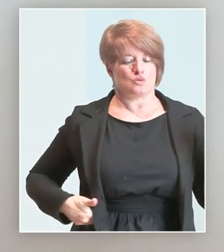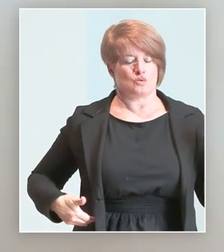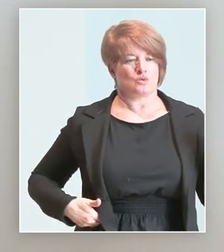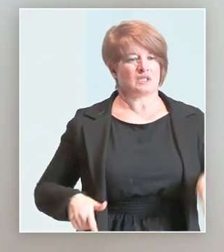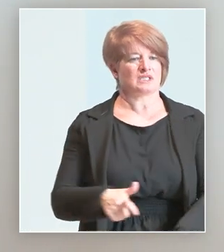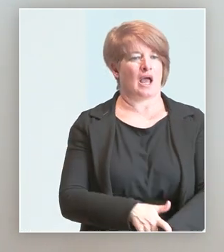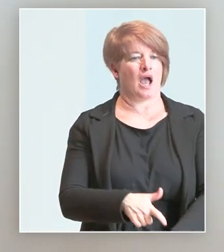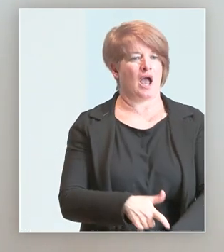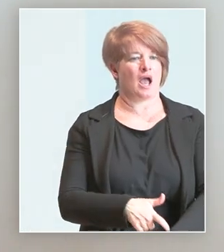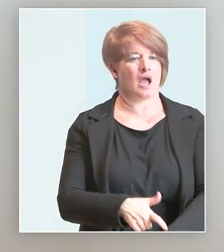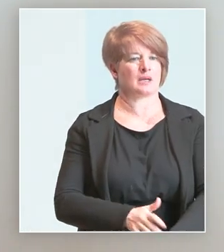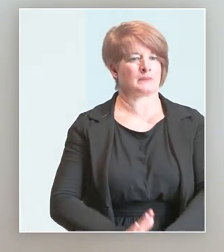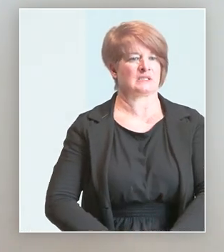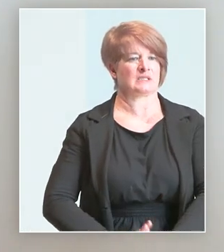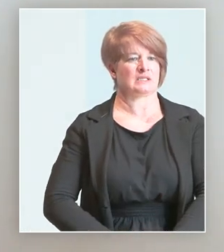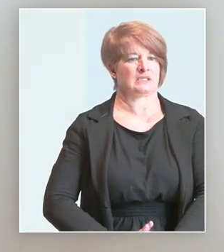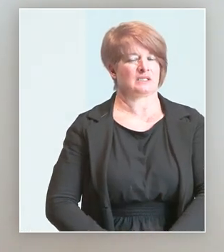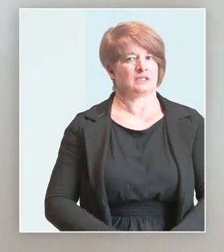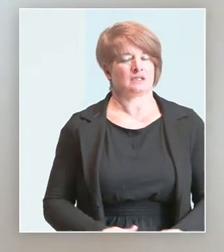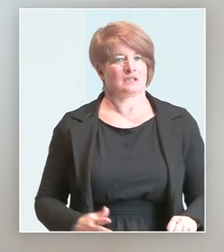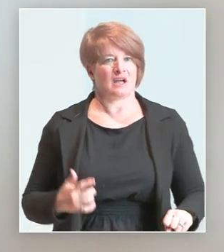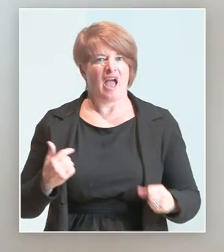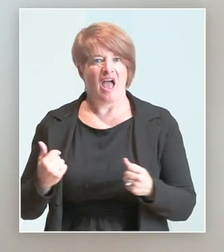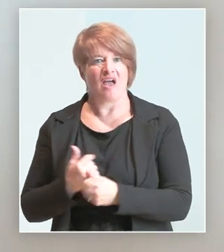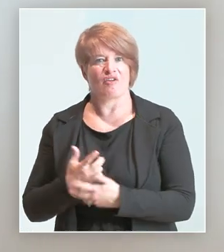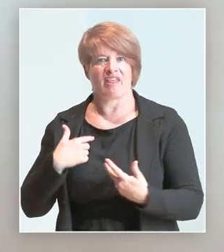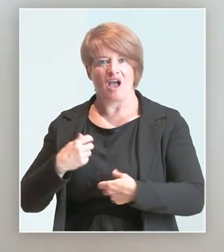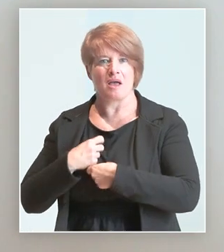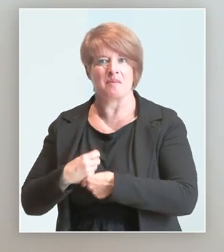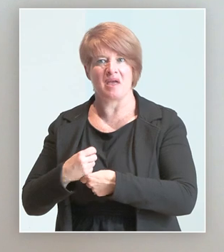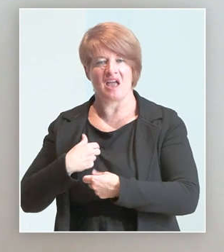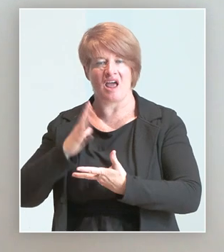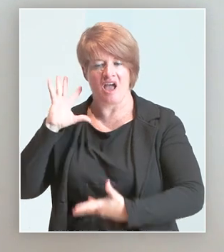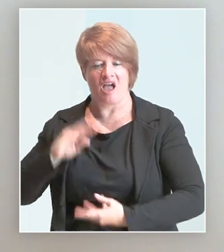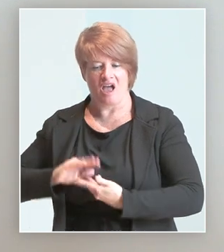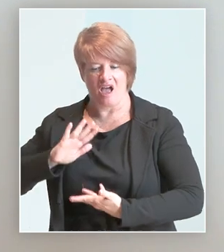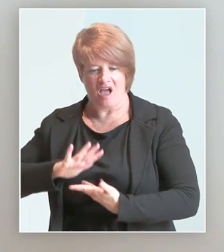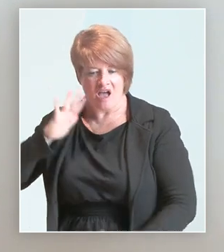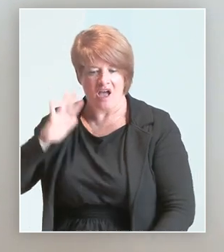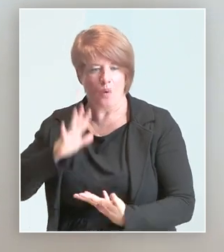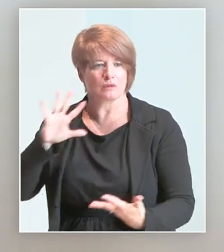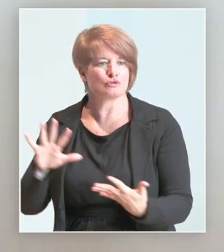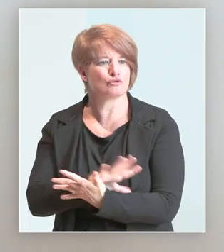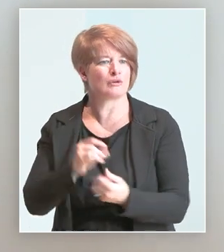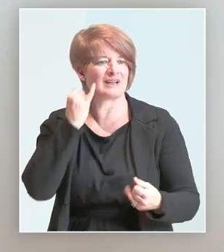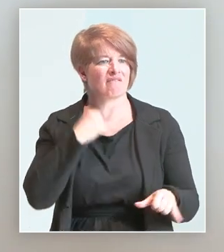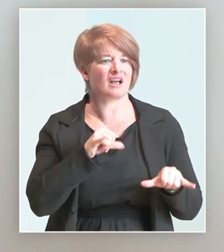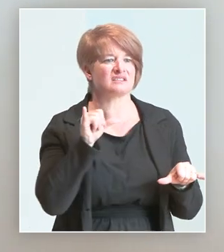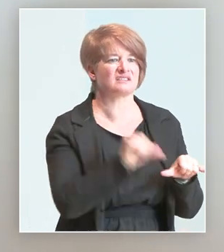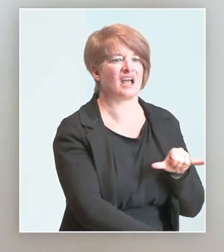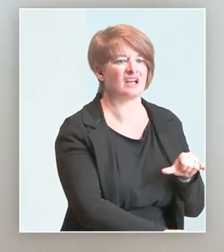alarm, because what of me and all I created would be destroyed if I stayed. It was time to tap into